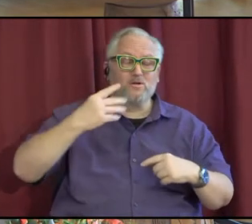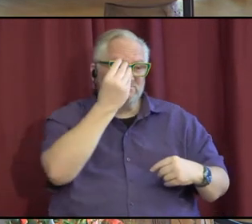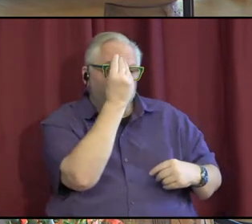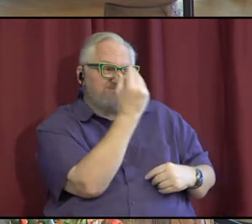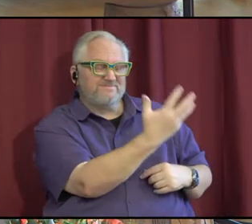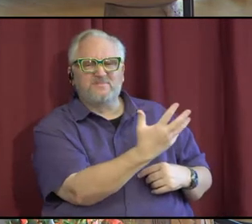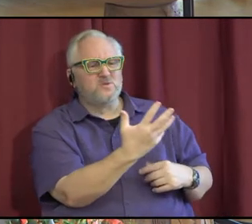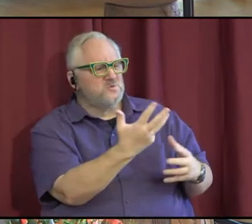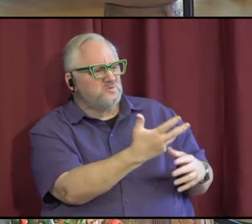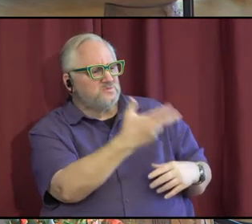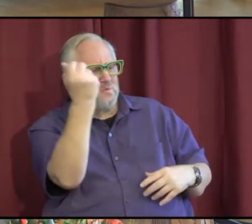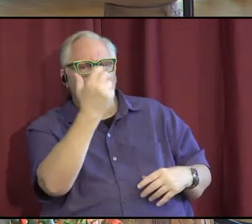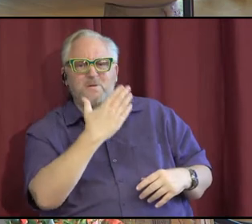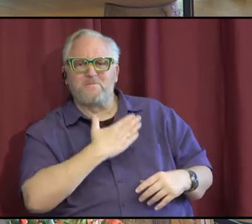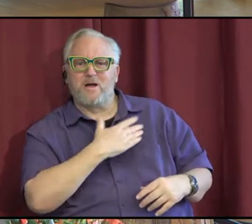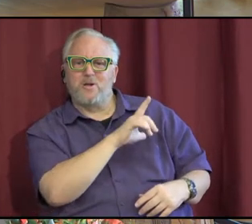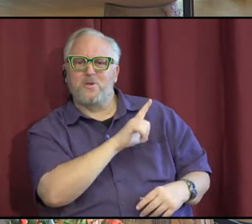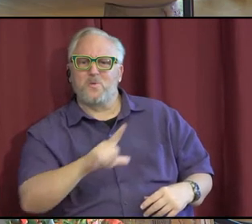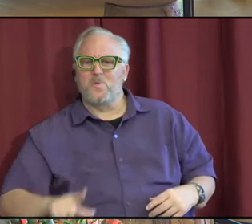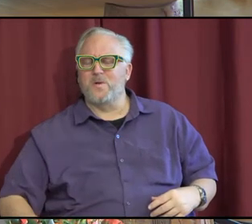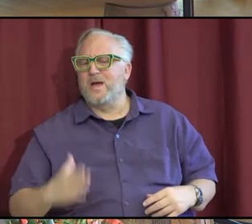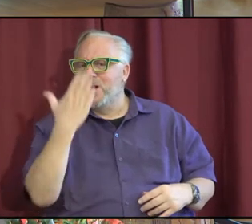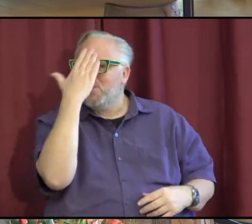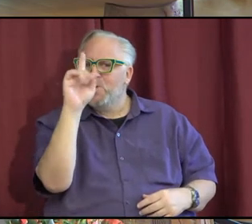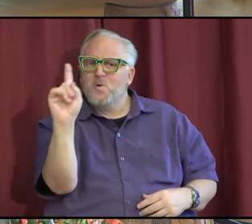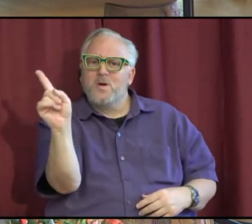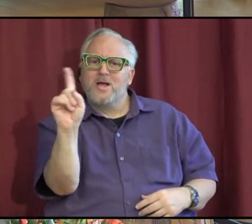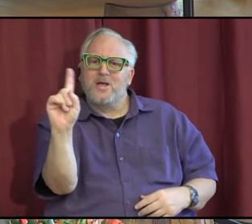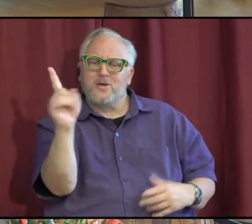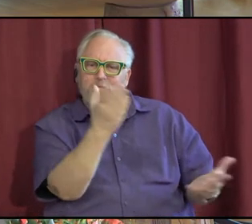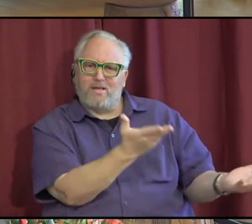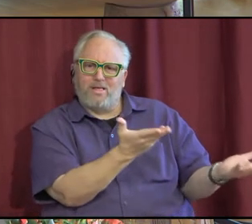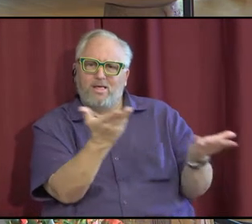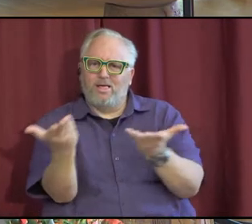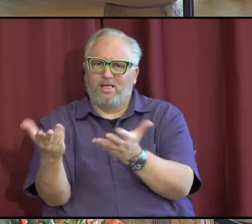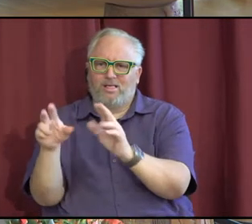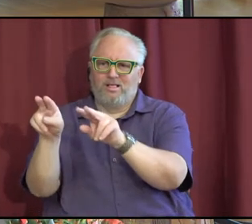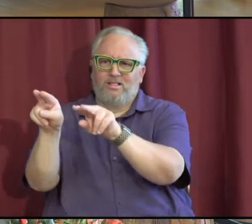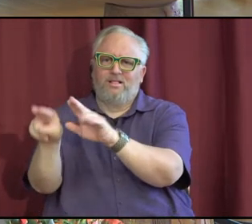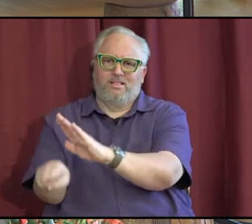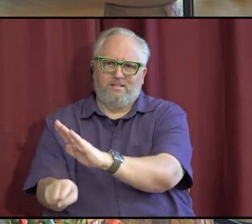them, "They have taken away my Lord, and I do not know where they have laid him."